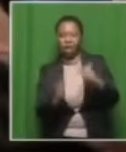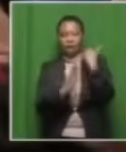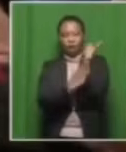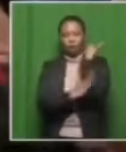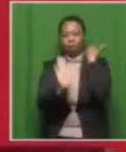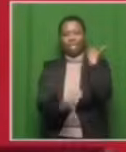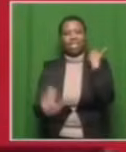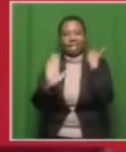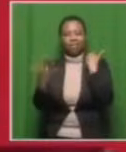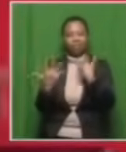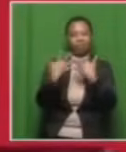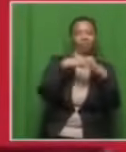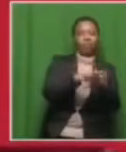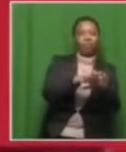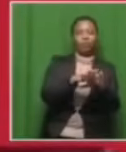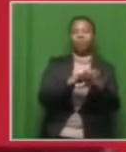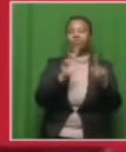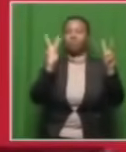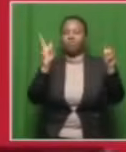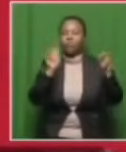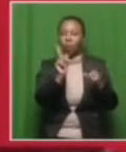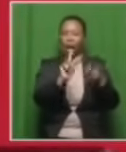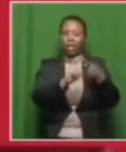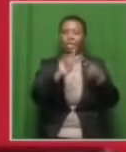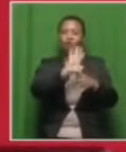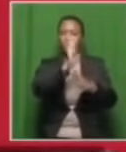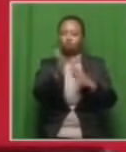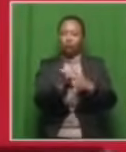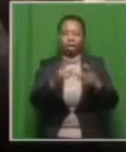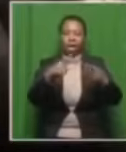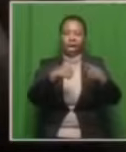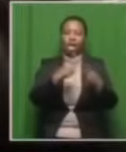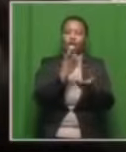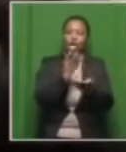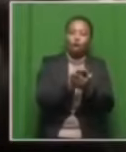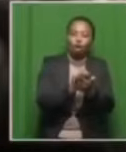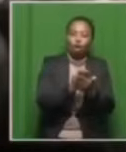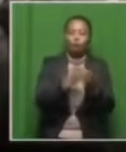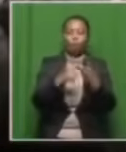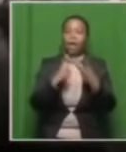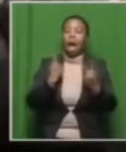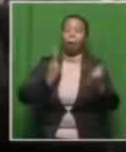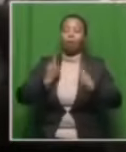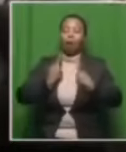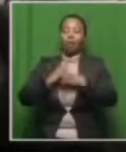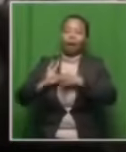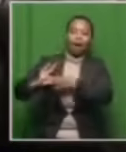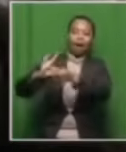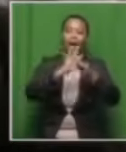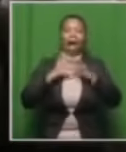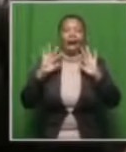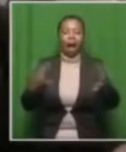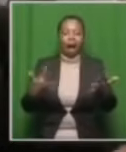of infrastructure, in terms of the economy, in terms of how we get to relate amongst ourselves. That we